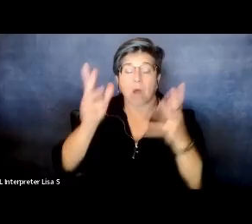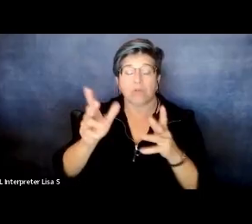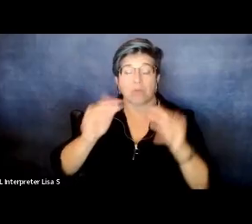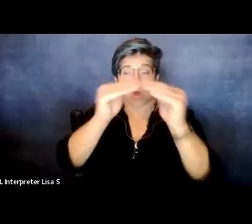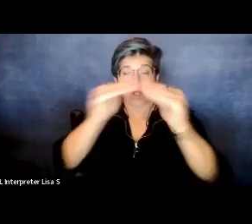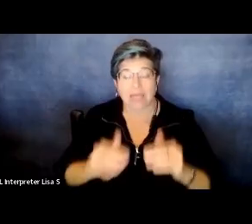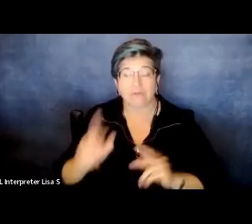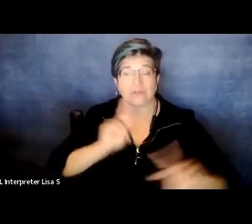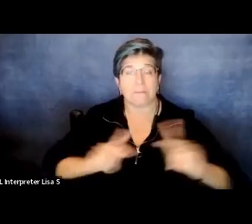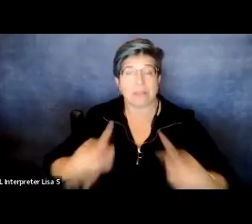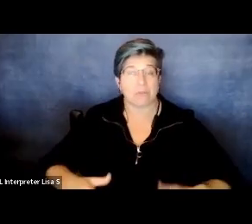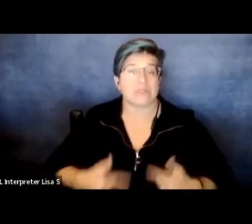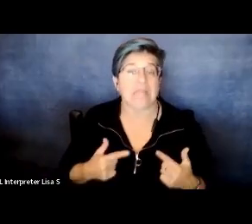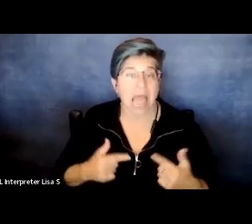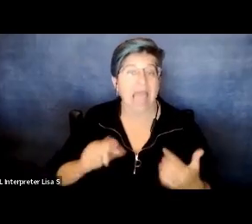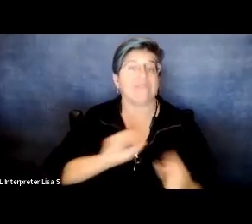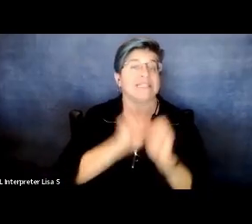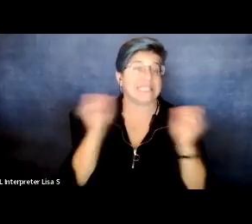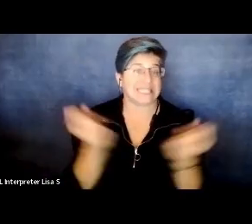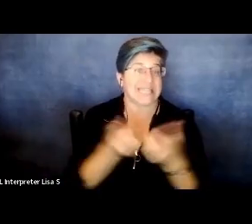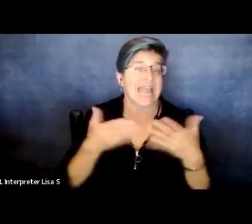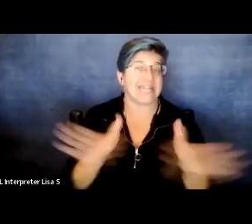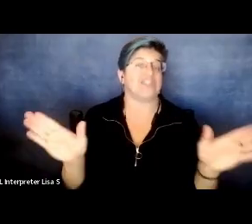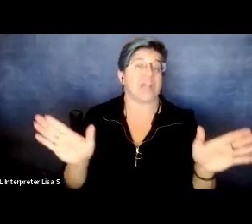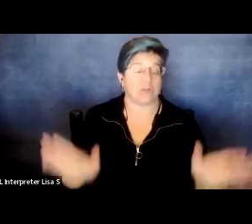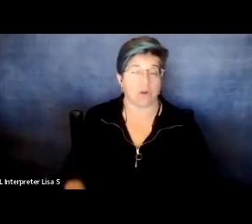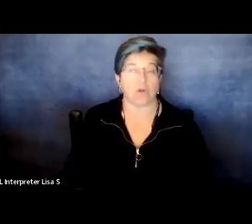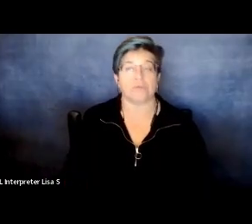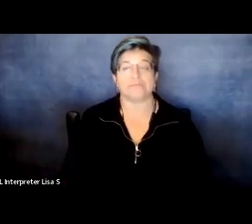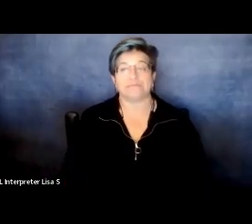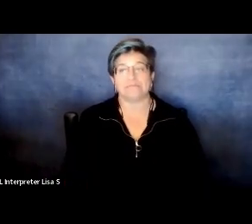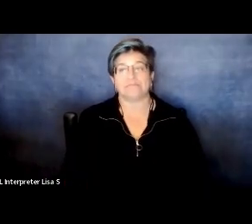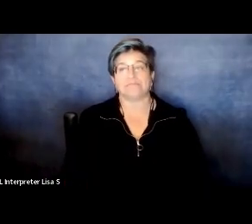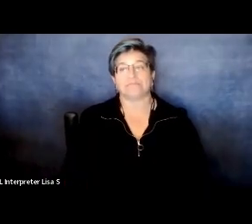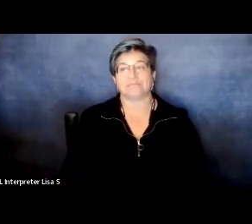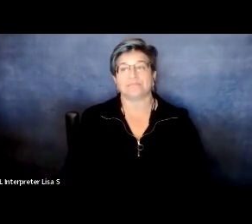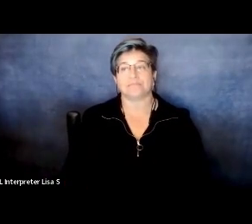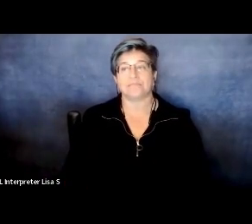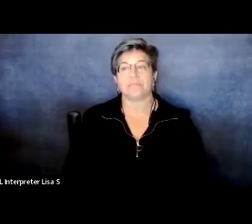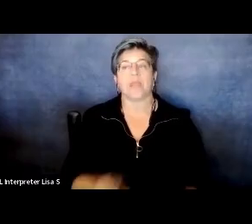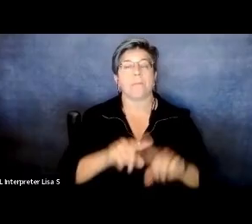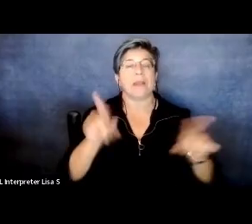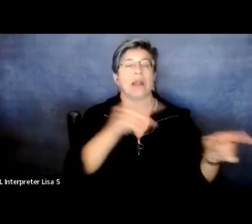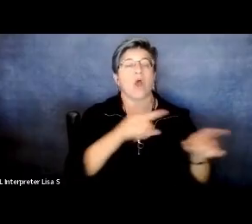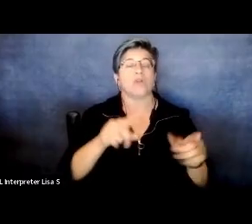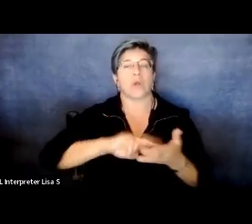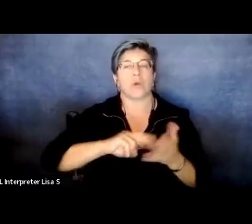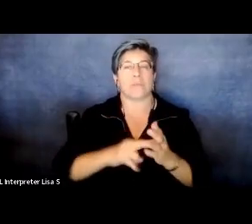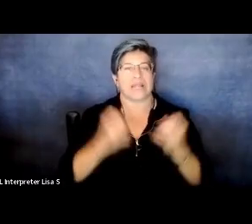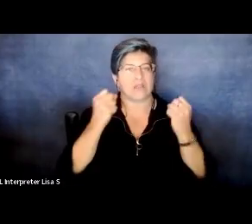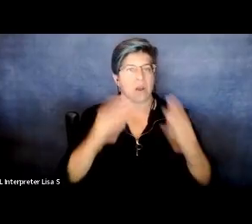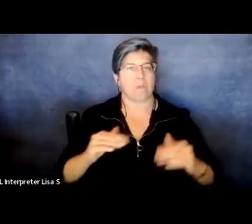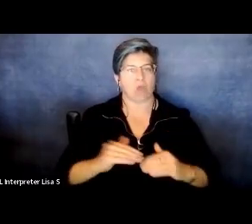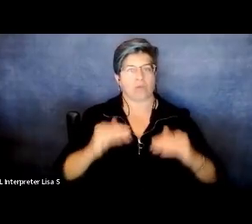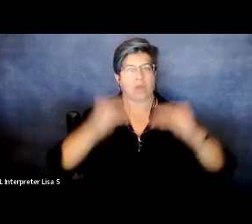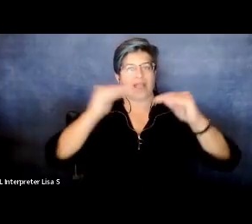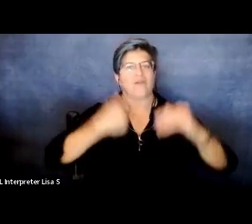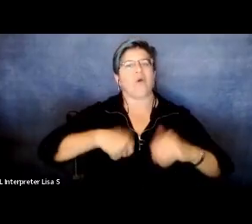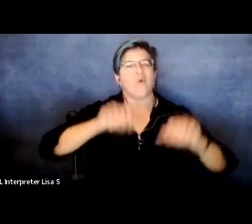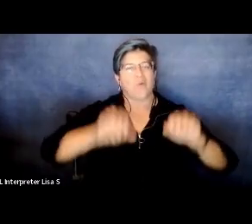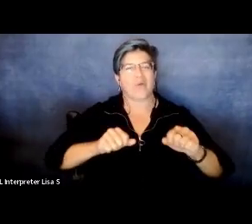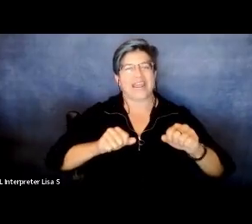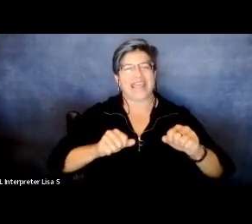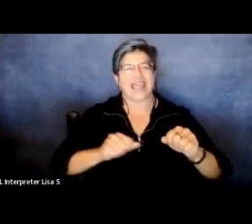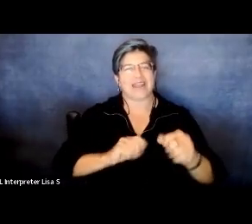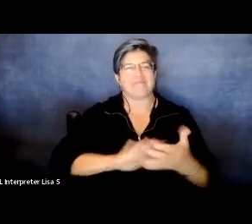levels of society that we live in. Um, but it also means there are multiple levels that we can intervene